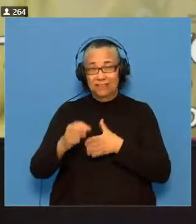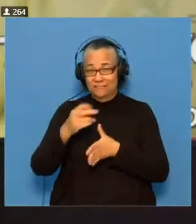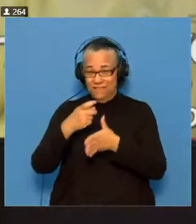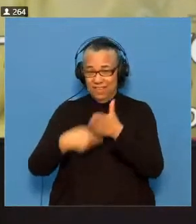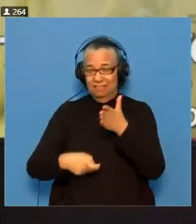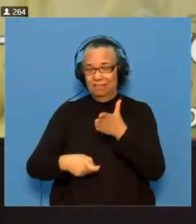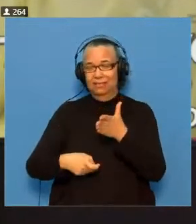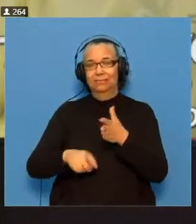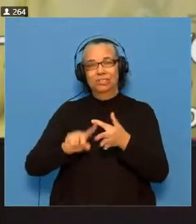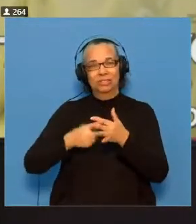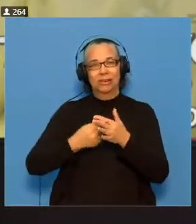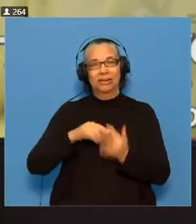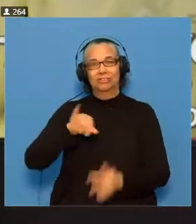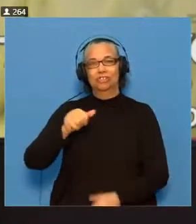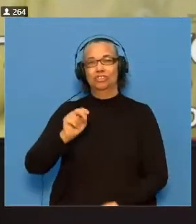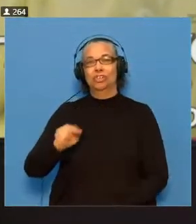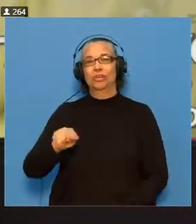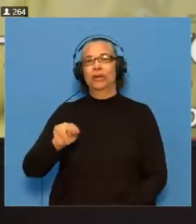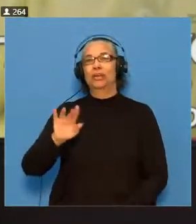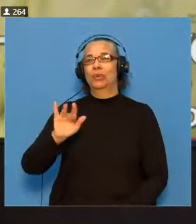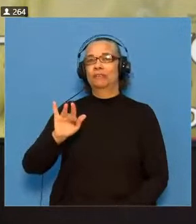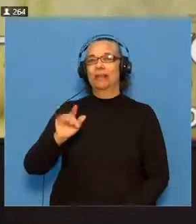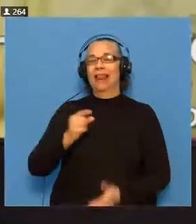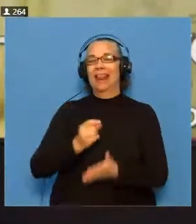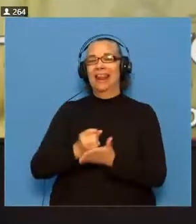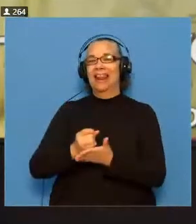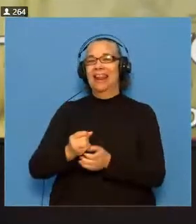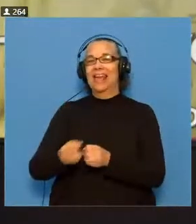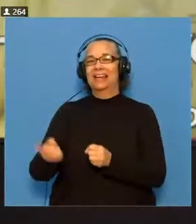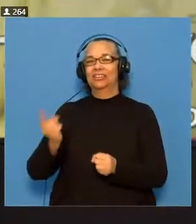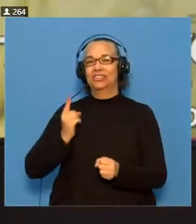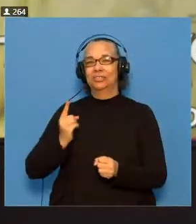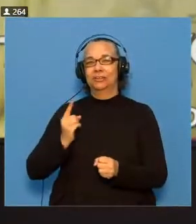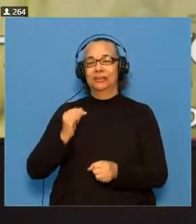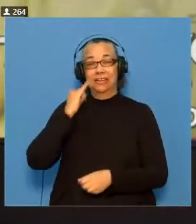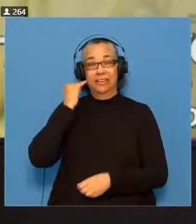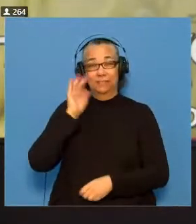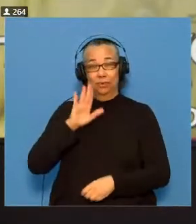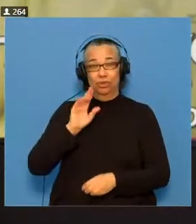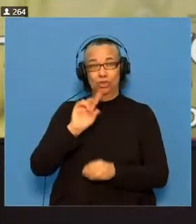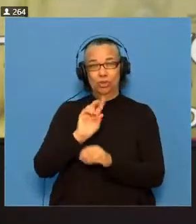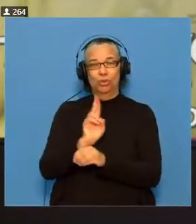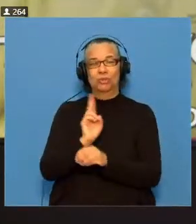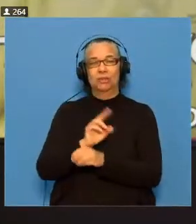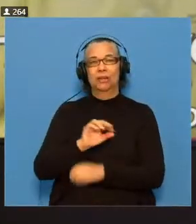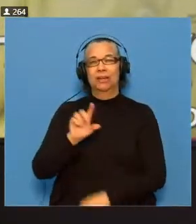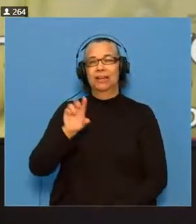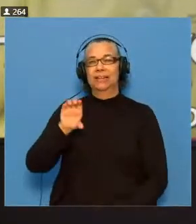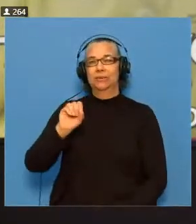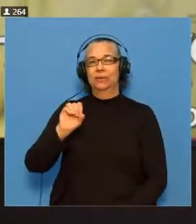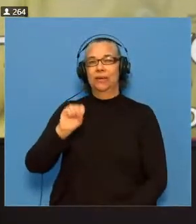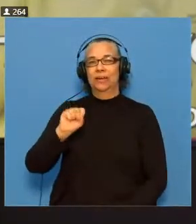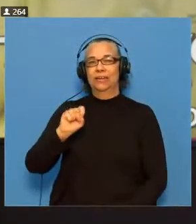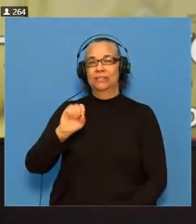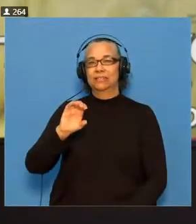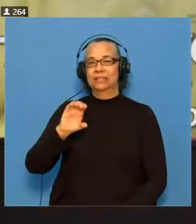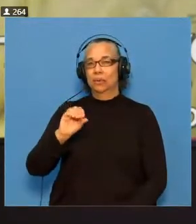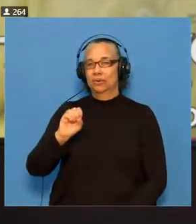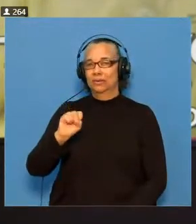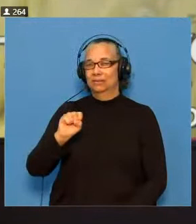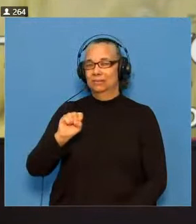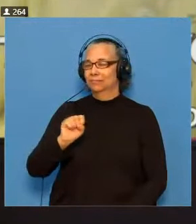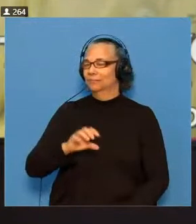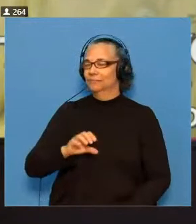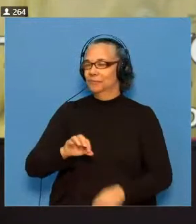last year. If you are using the Costco Azorva health test, I ask everyone to read